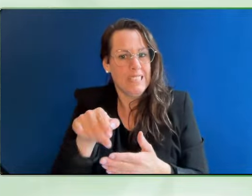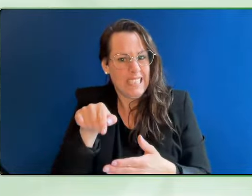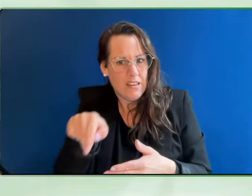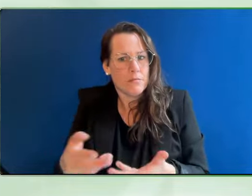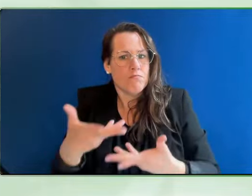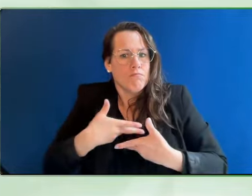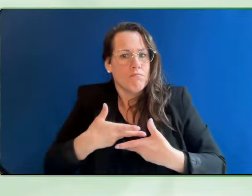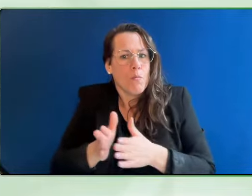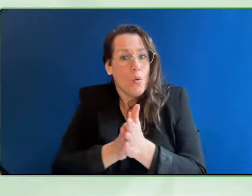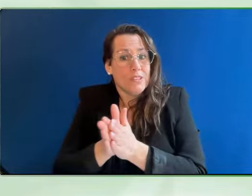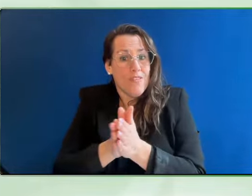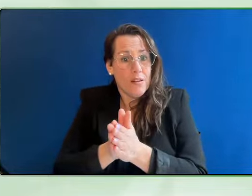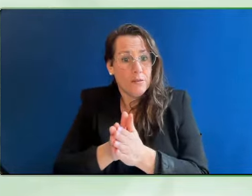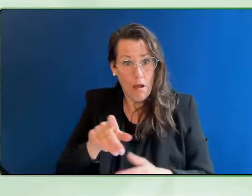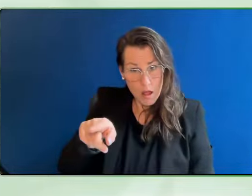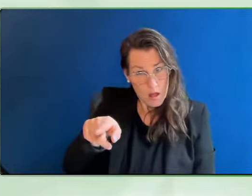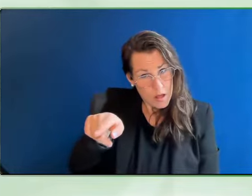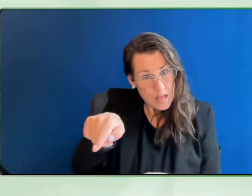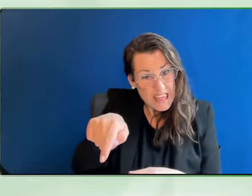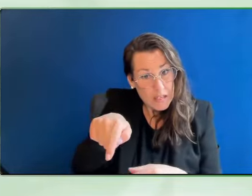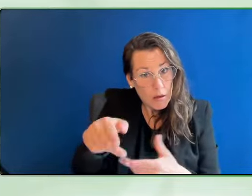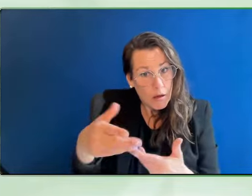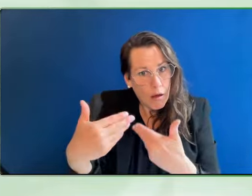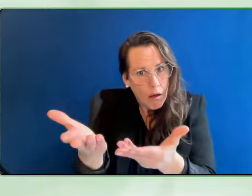now. Yes. Yeah. So just